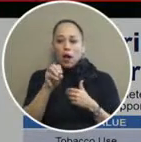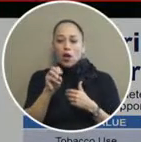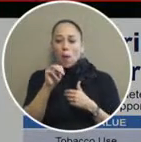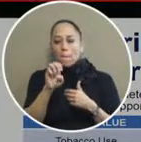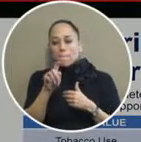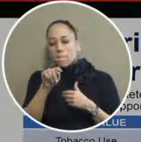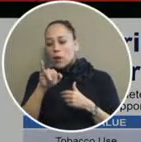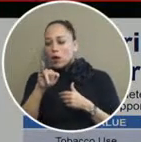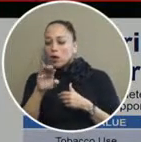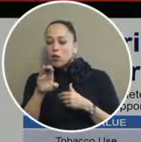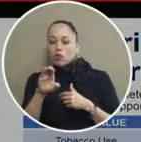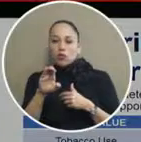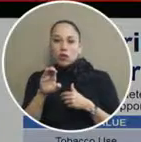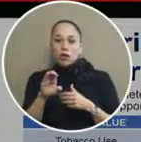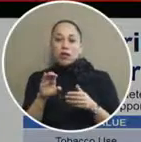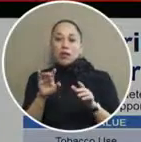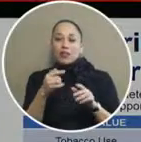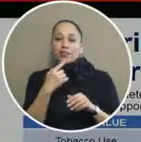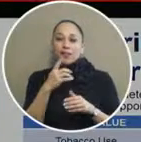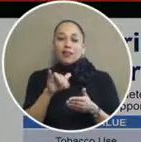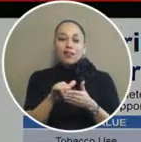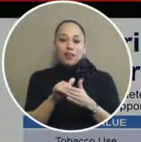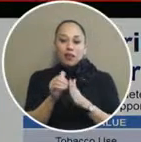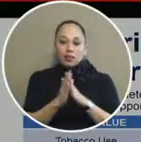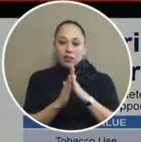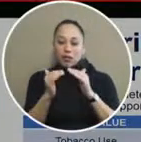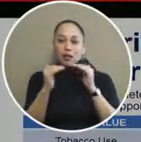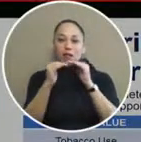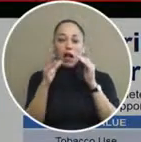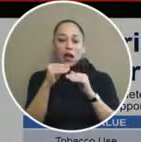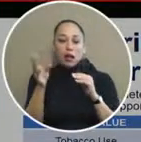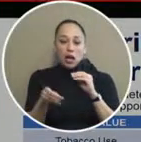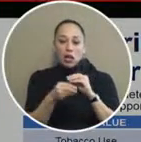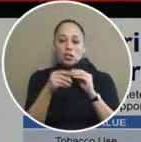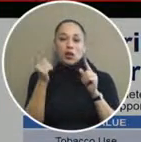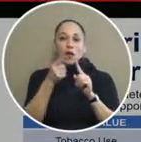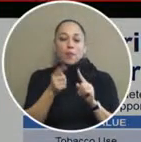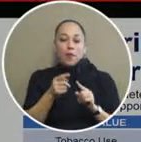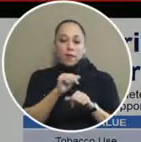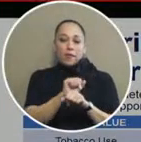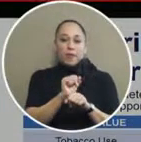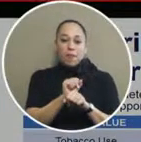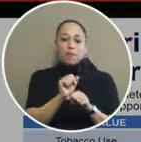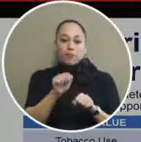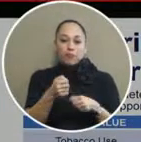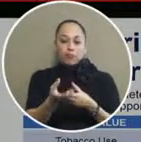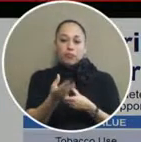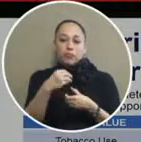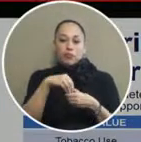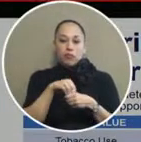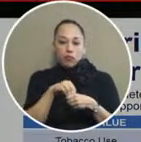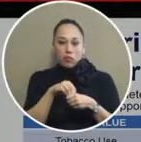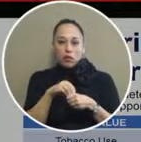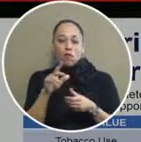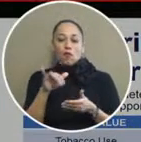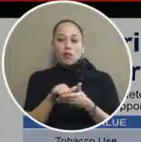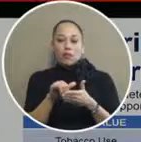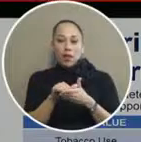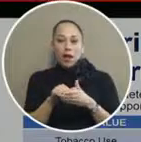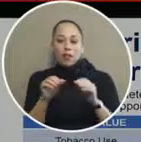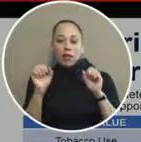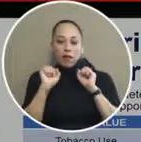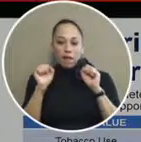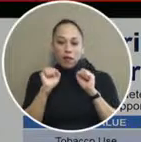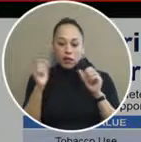for employees with the same incentive levels and extra points for employees who take part in structured fitness activities like